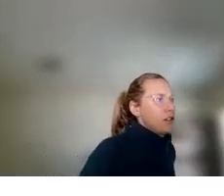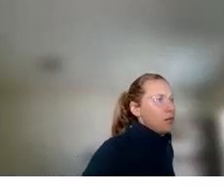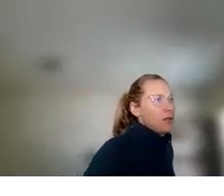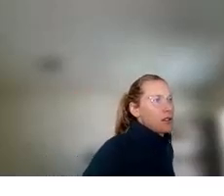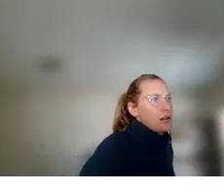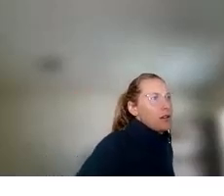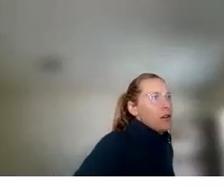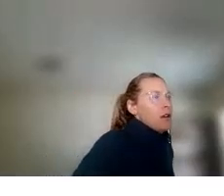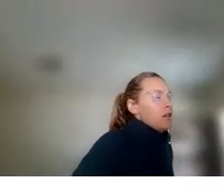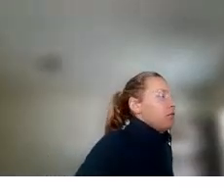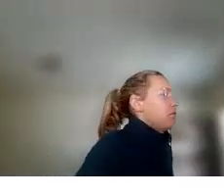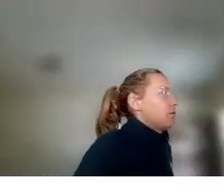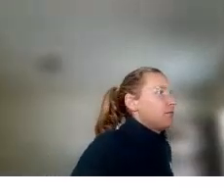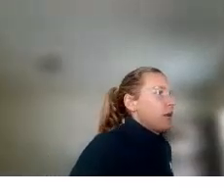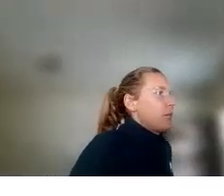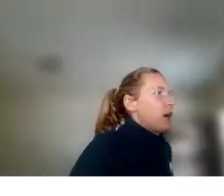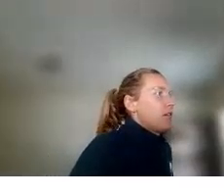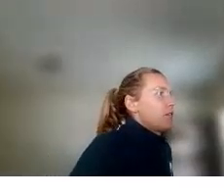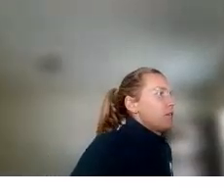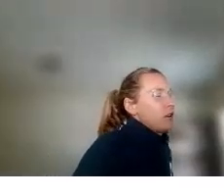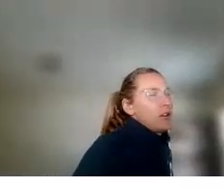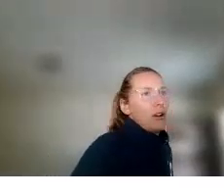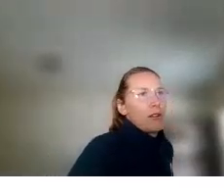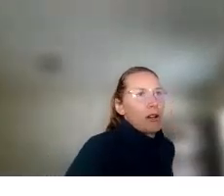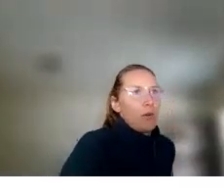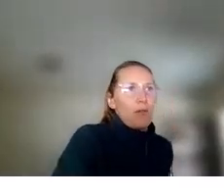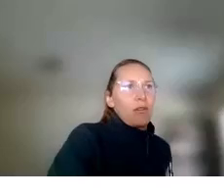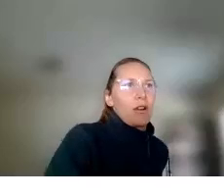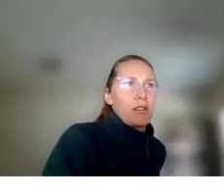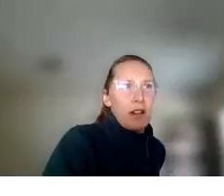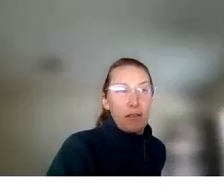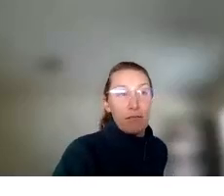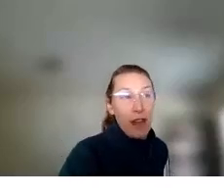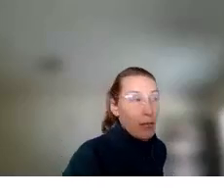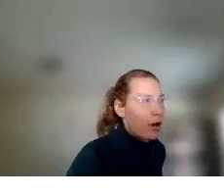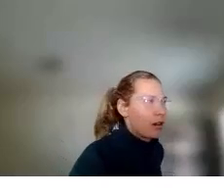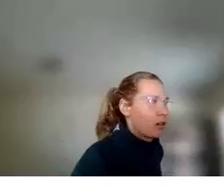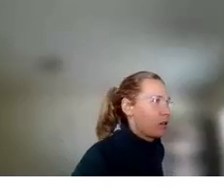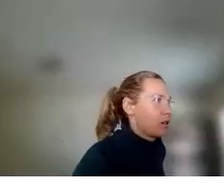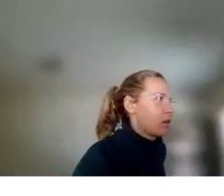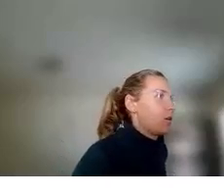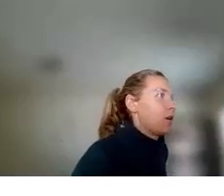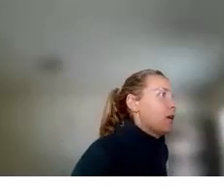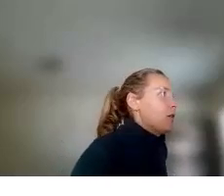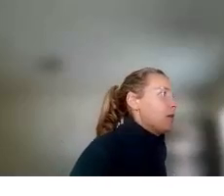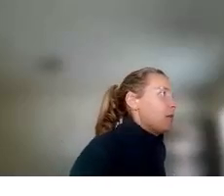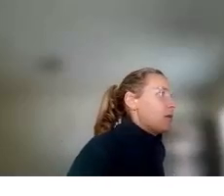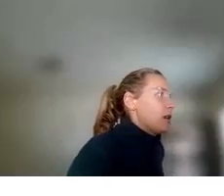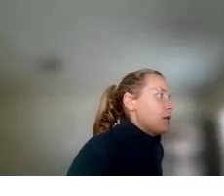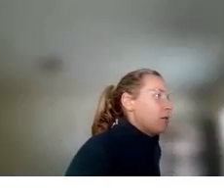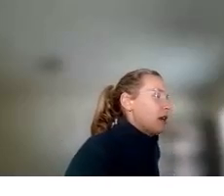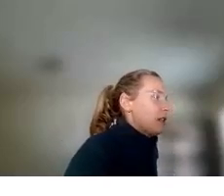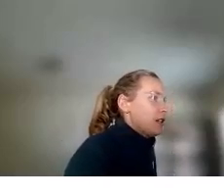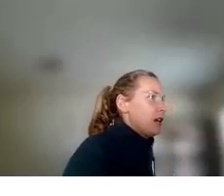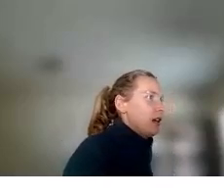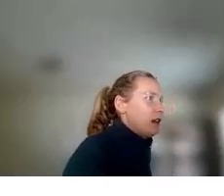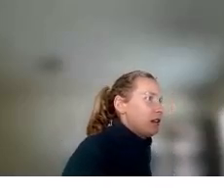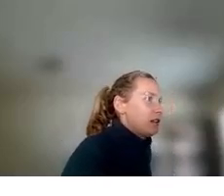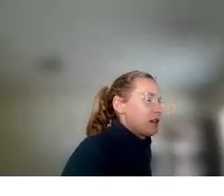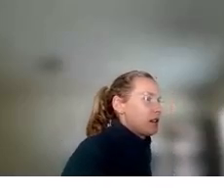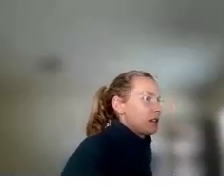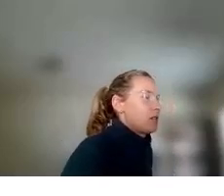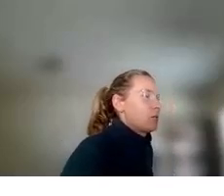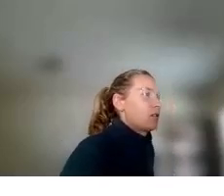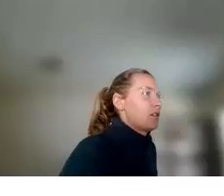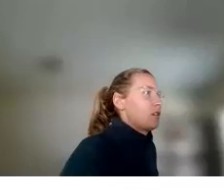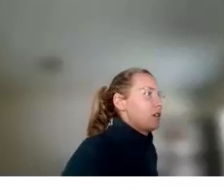and Telgen. I'm not, very well versed on that process. So maybe we wait